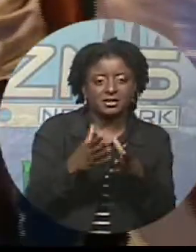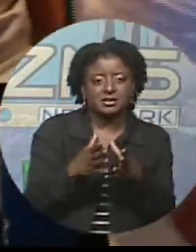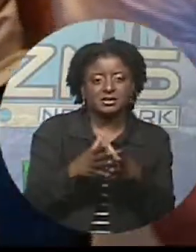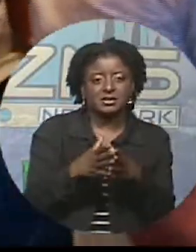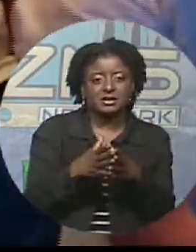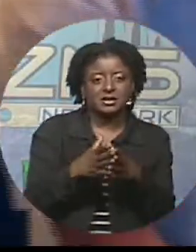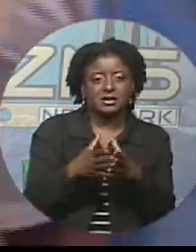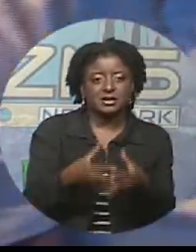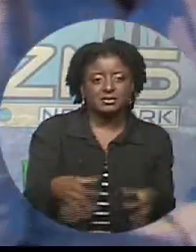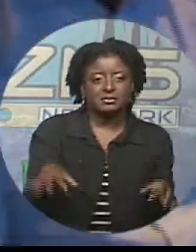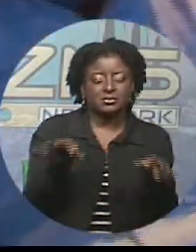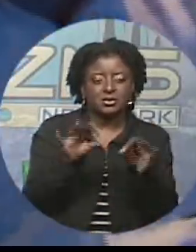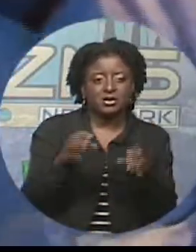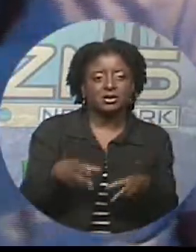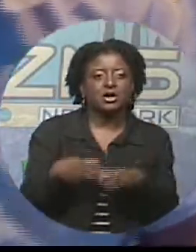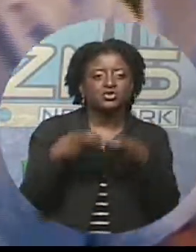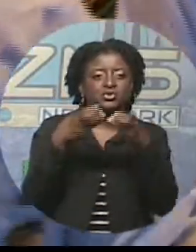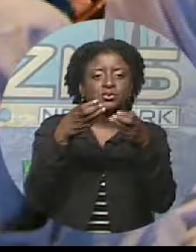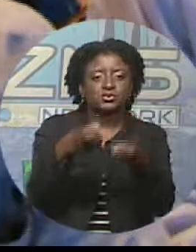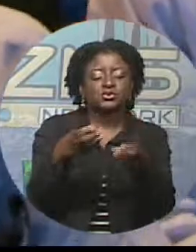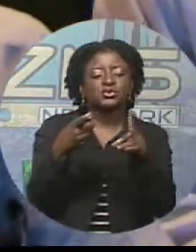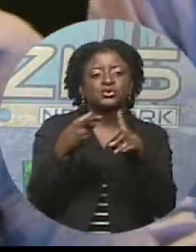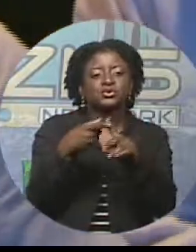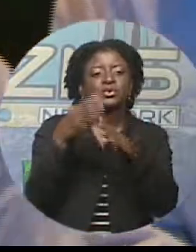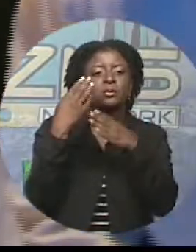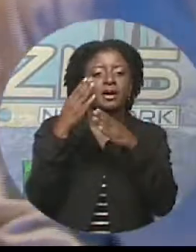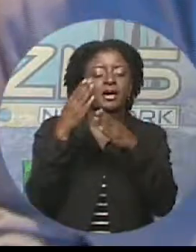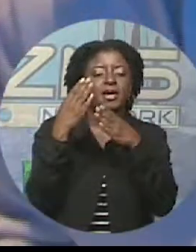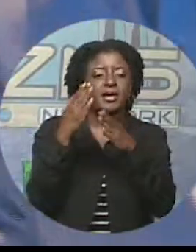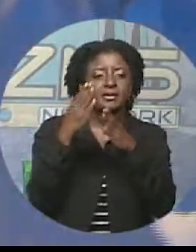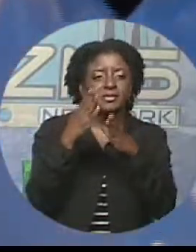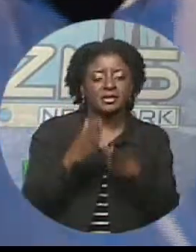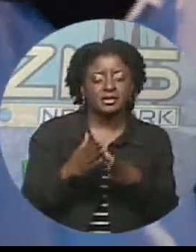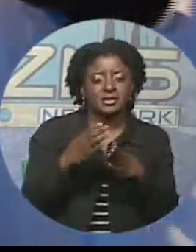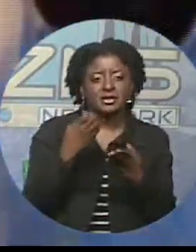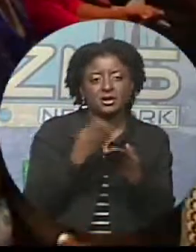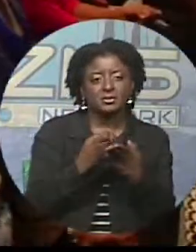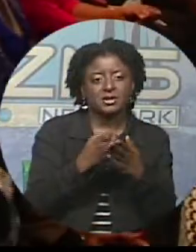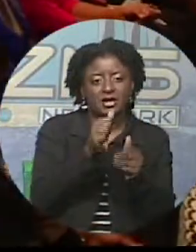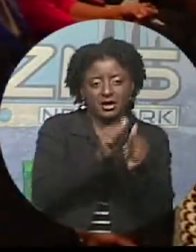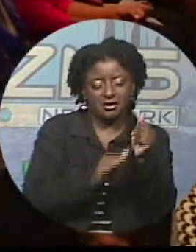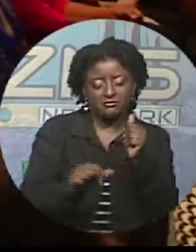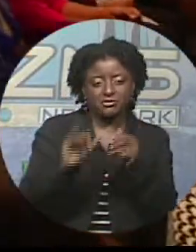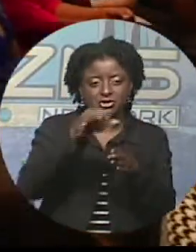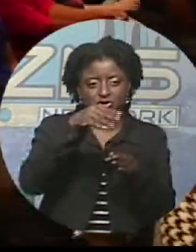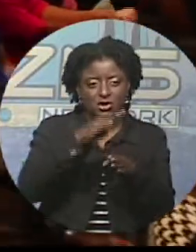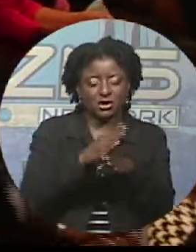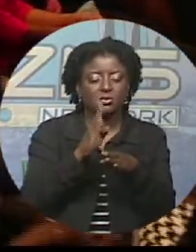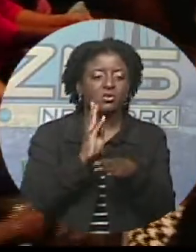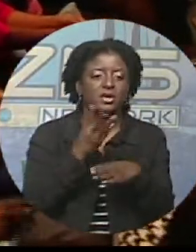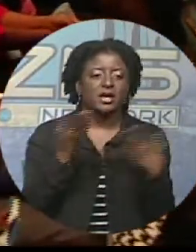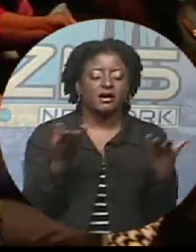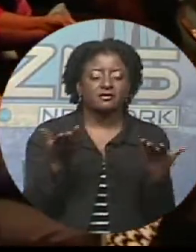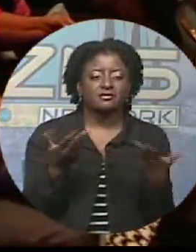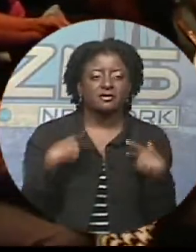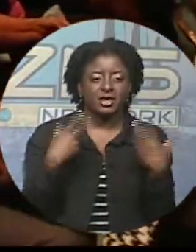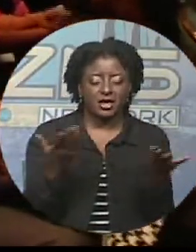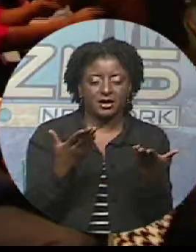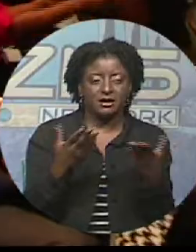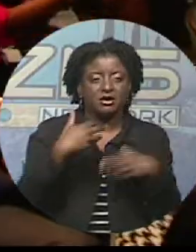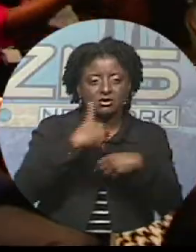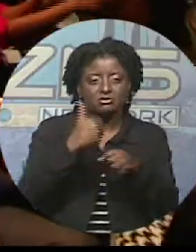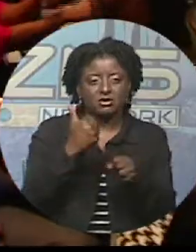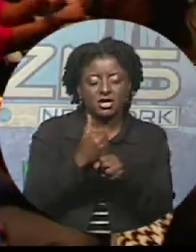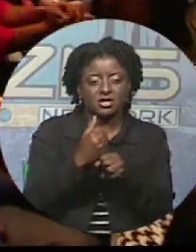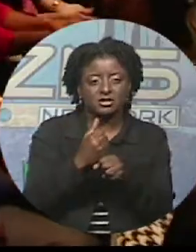the Bahamian economy. Every job that we have here creates another 1.5 jobs somewhere else in the Bahamas, and we're very